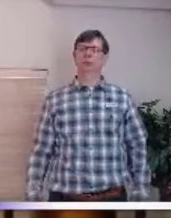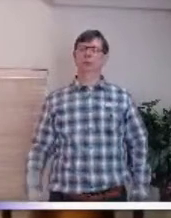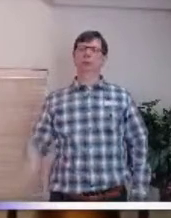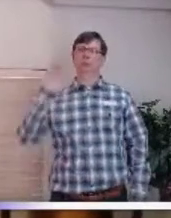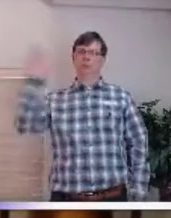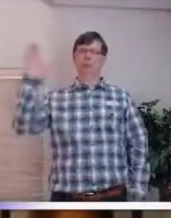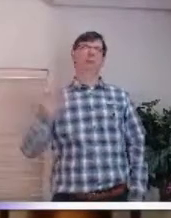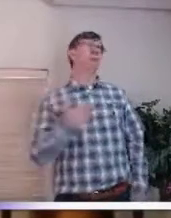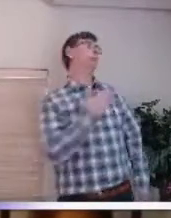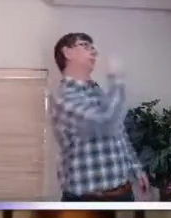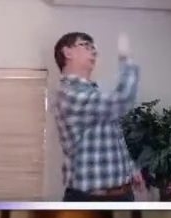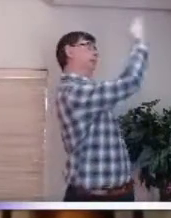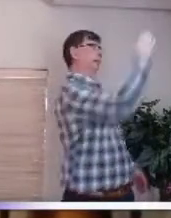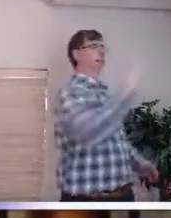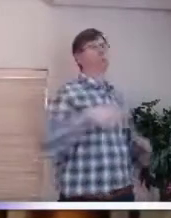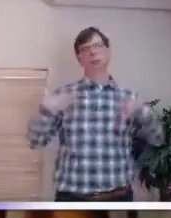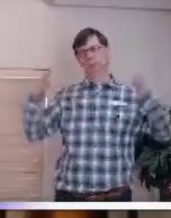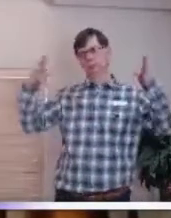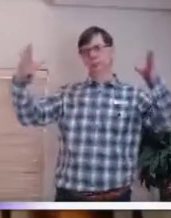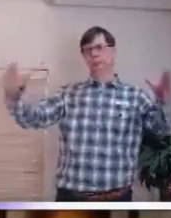that God life.